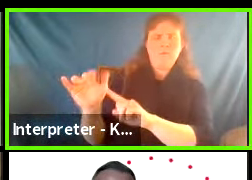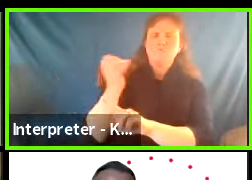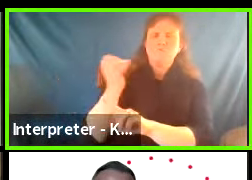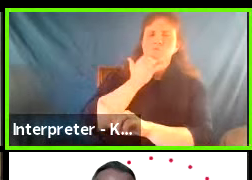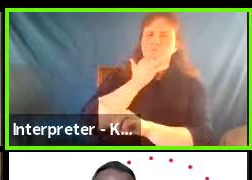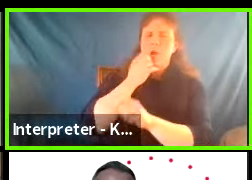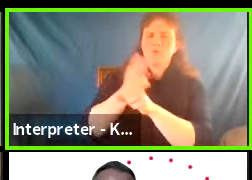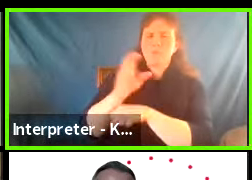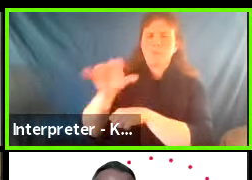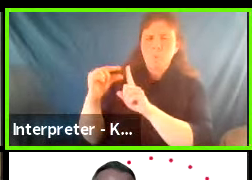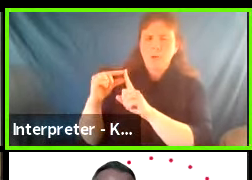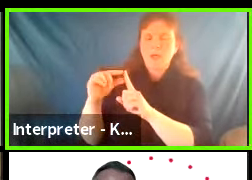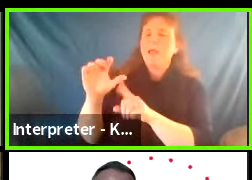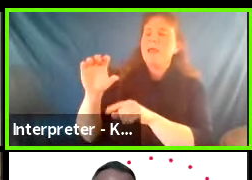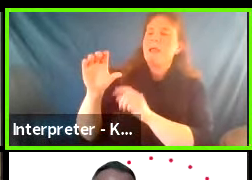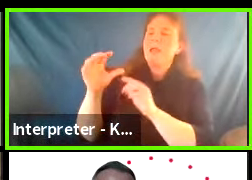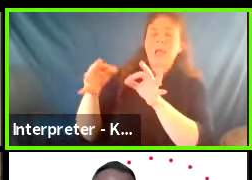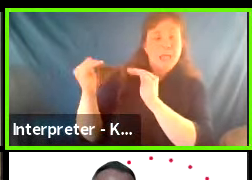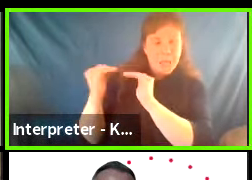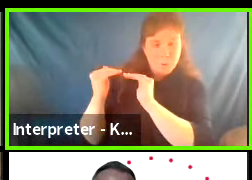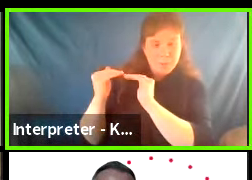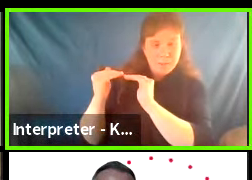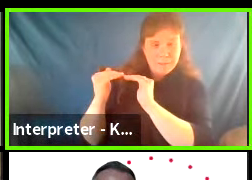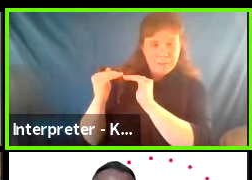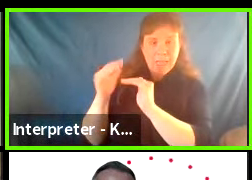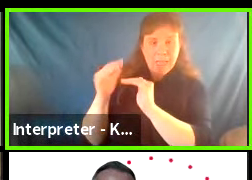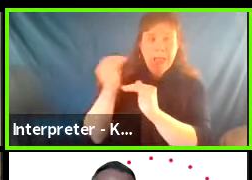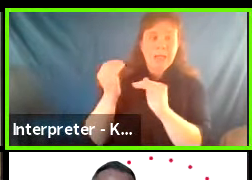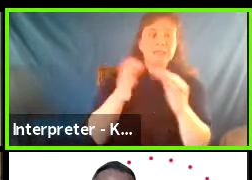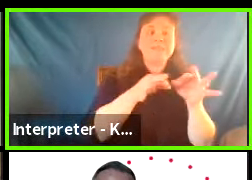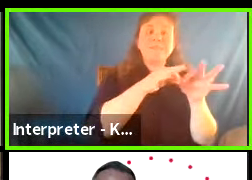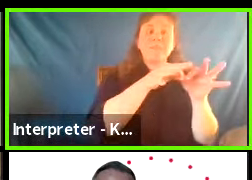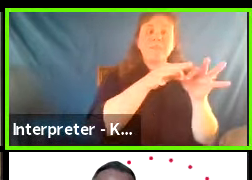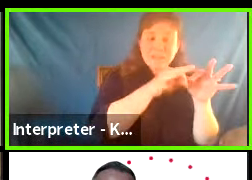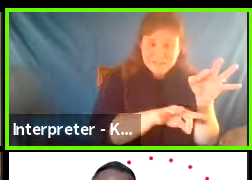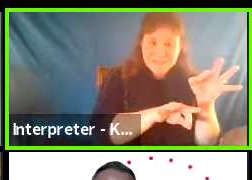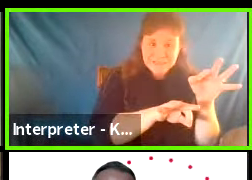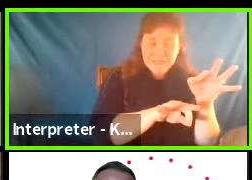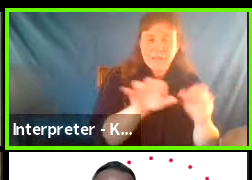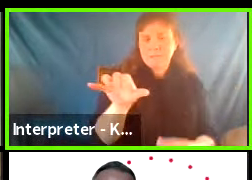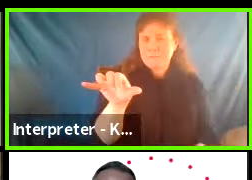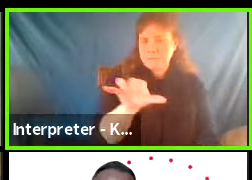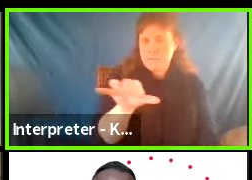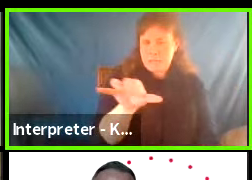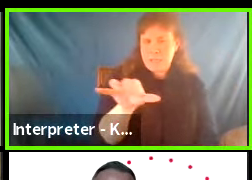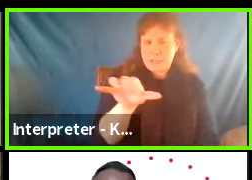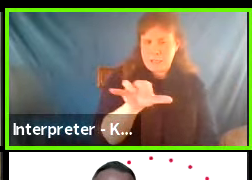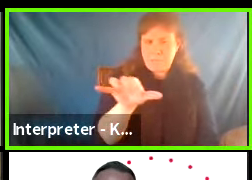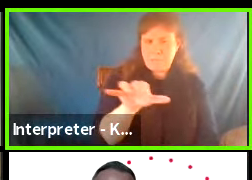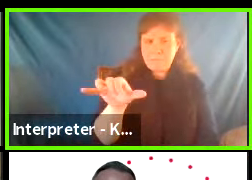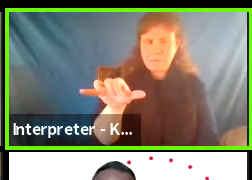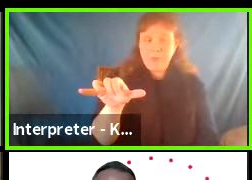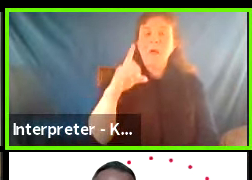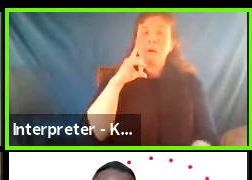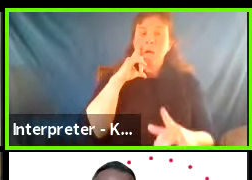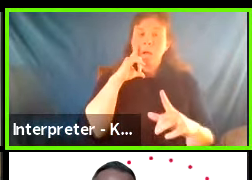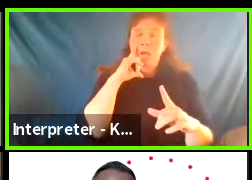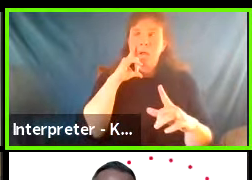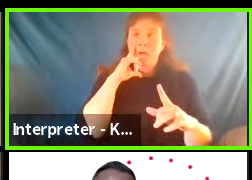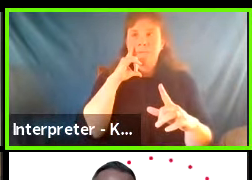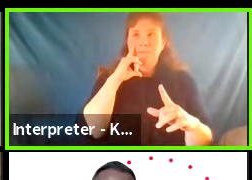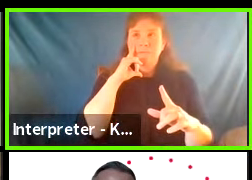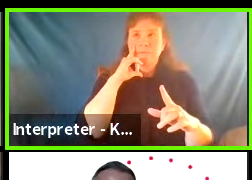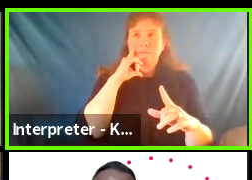equity is aided by simplicity. Equity and complexity can be a barrier to equity if we don't do this right.